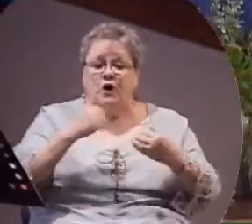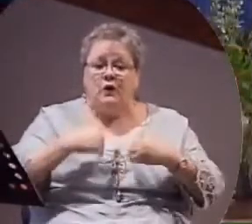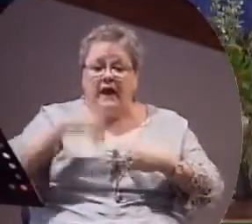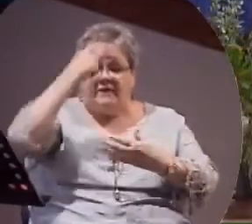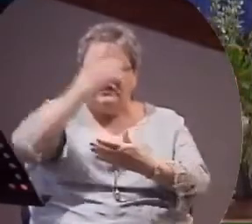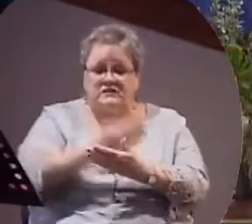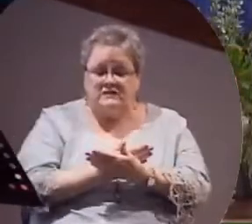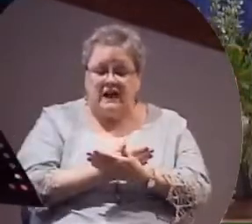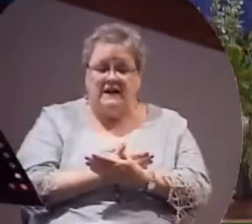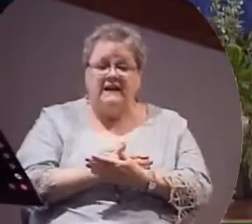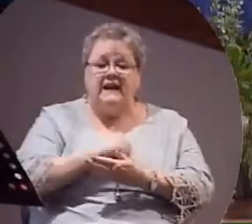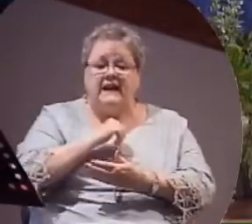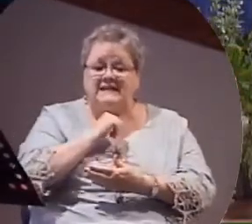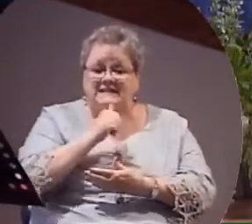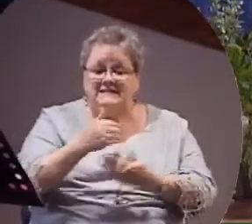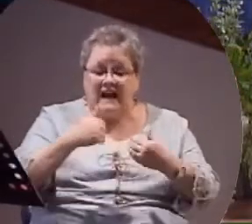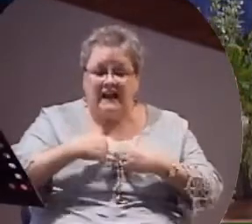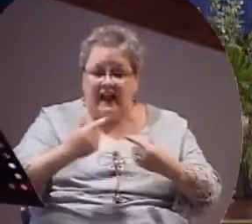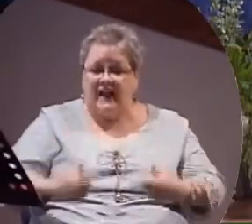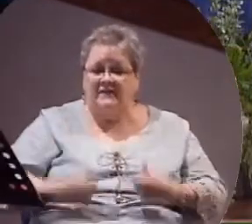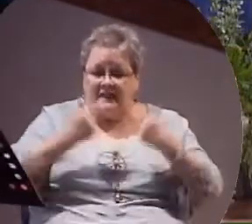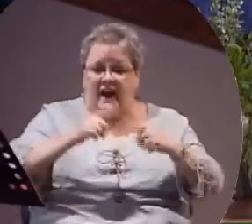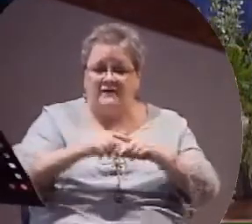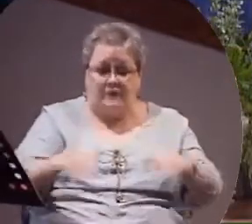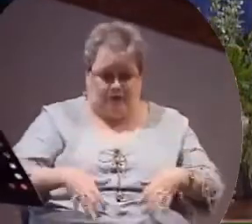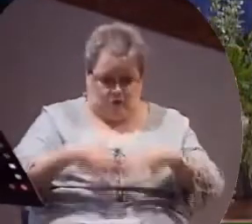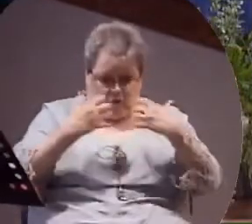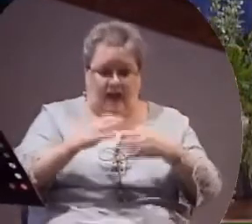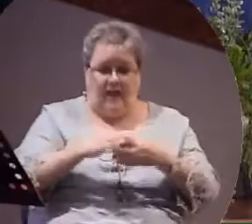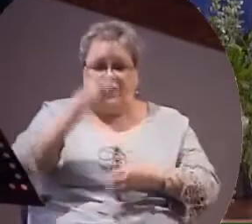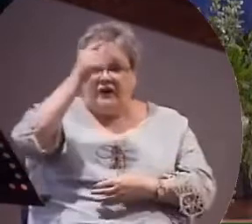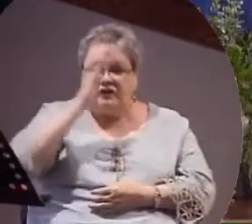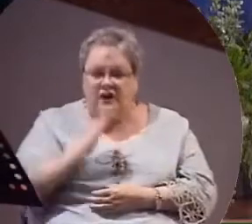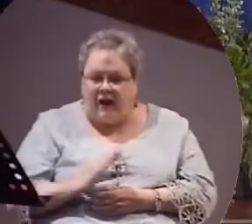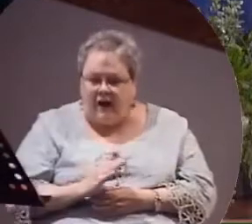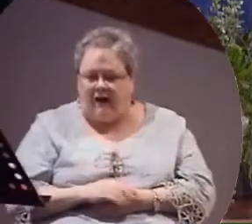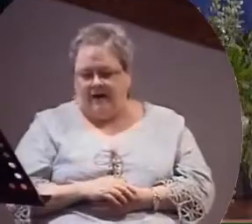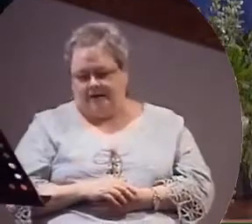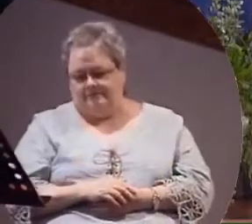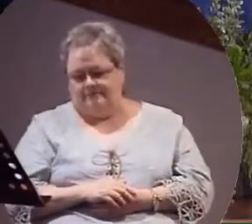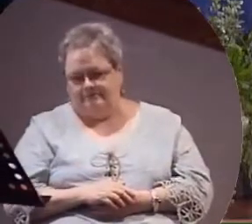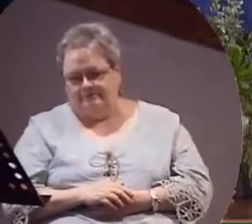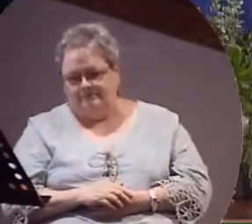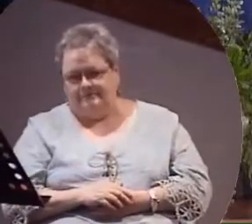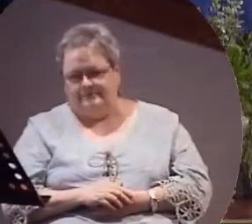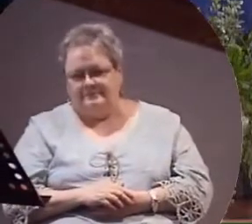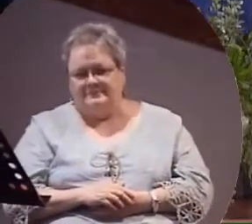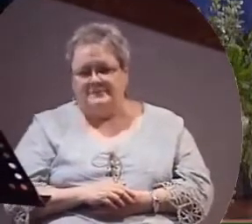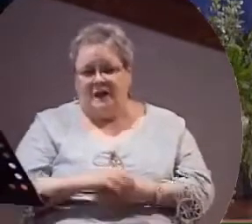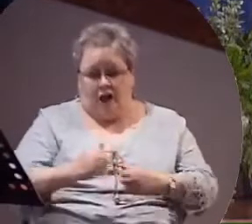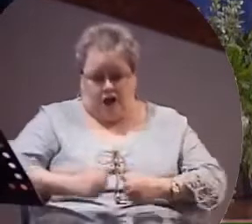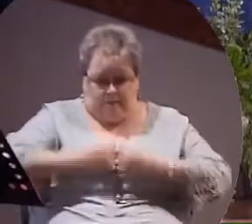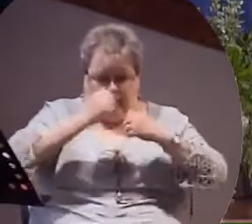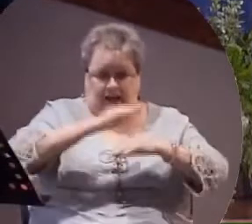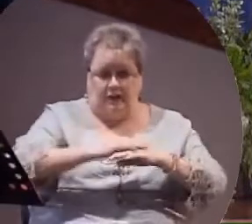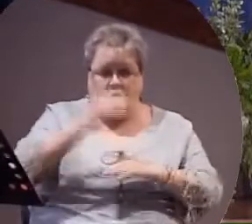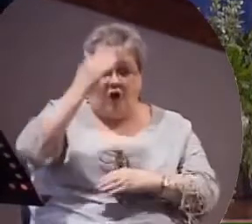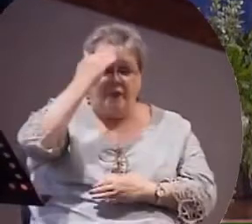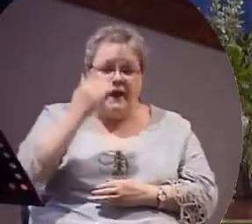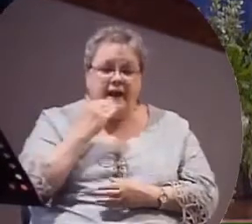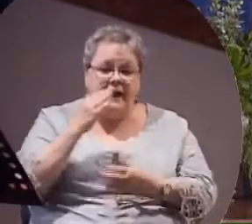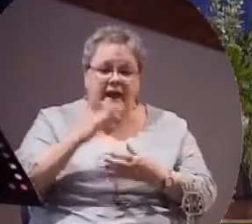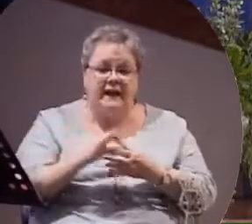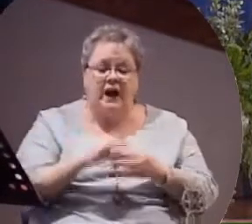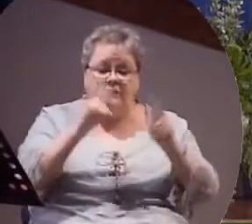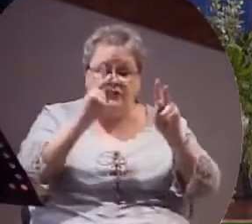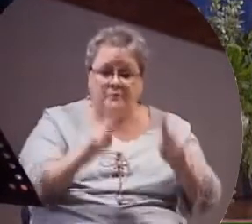the wrath of God, the anger, the fury, the indignation of God abideth on the head of